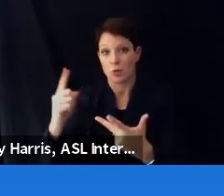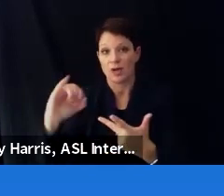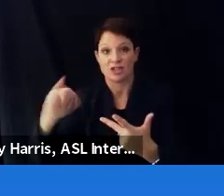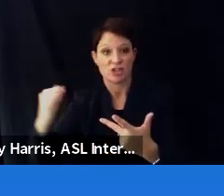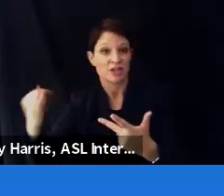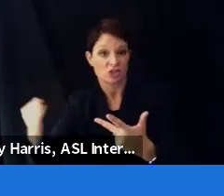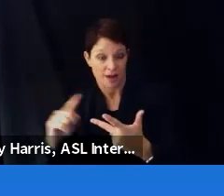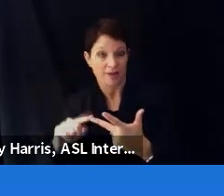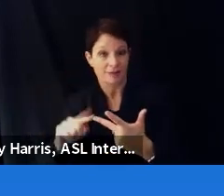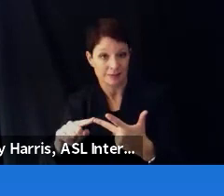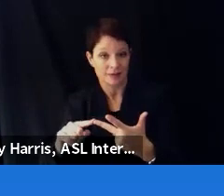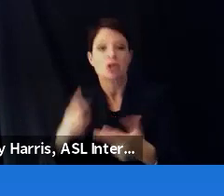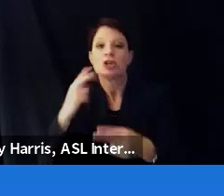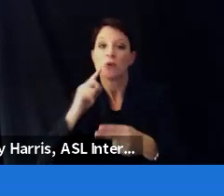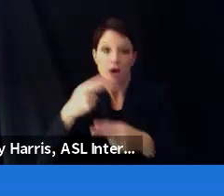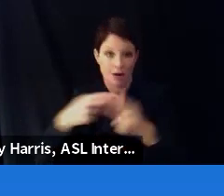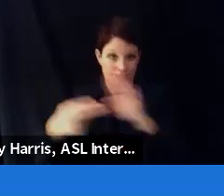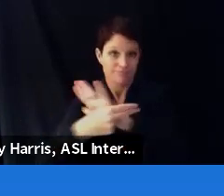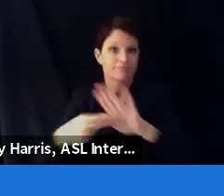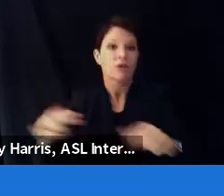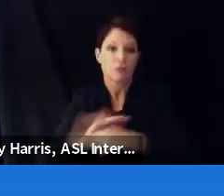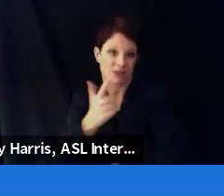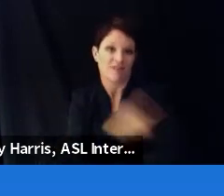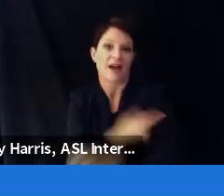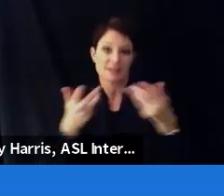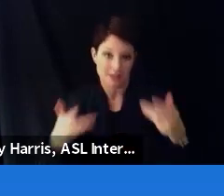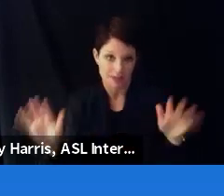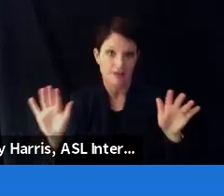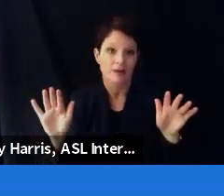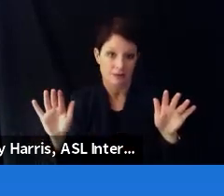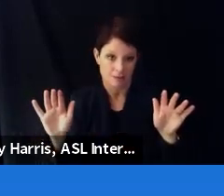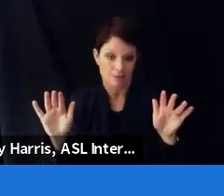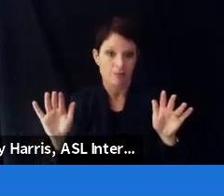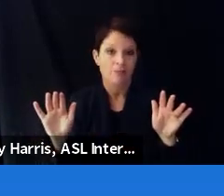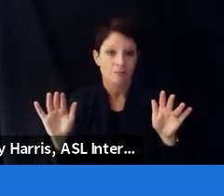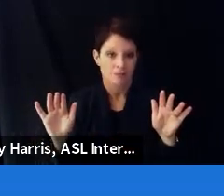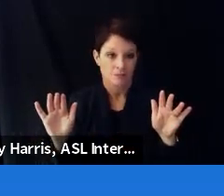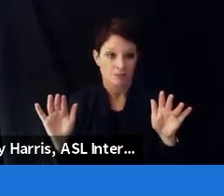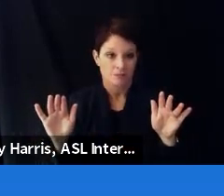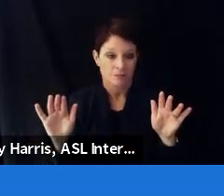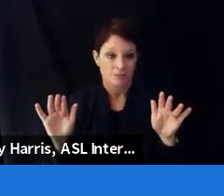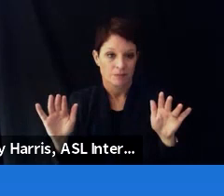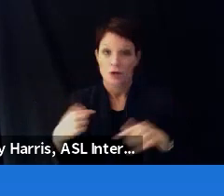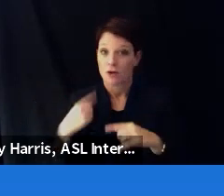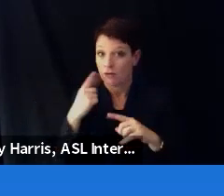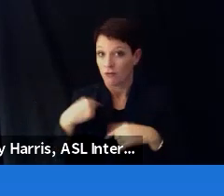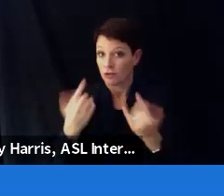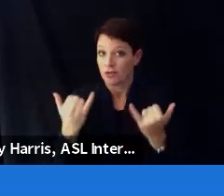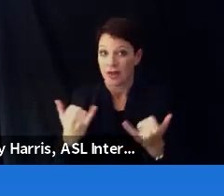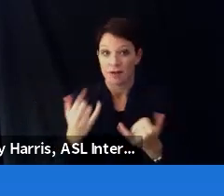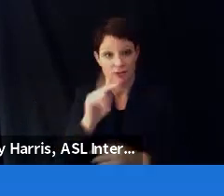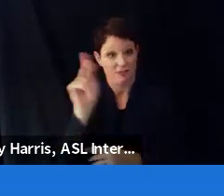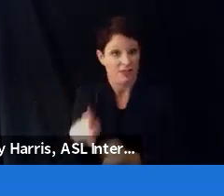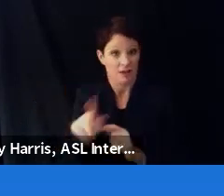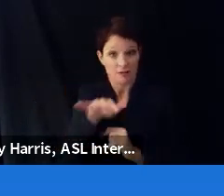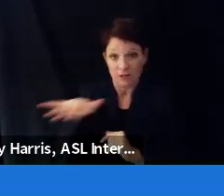or 1 dose of J&J is fully vaccinated. You don't at this point for any Philadelphia